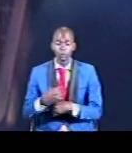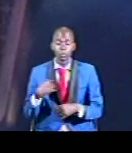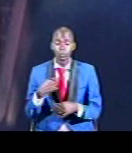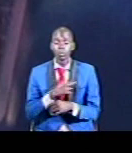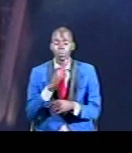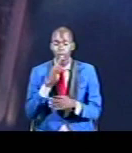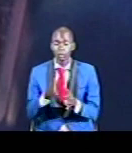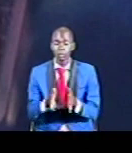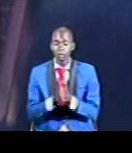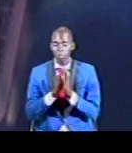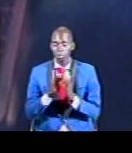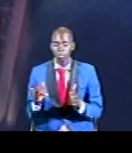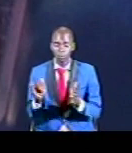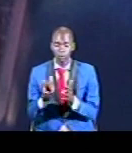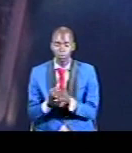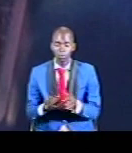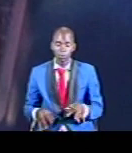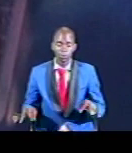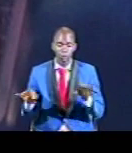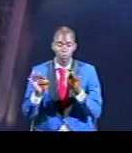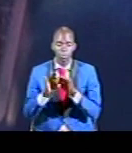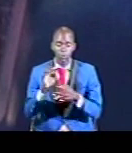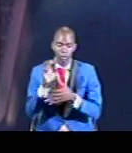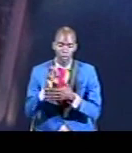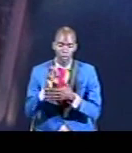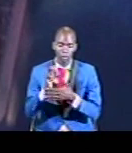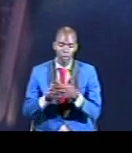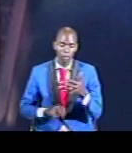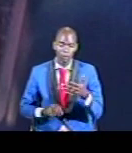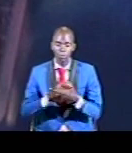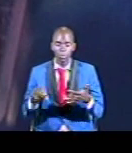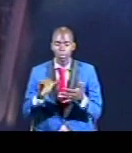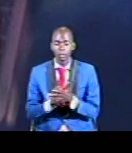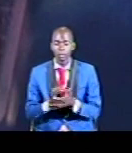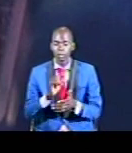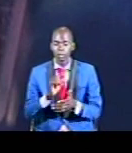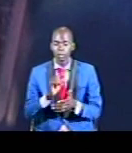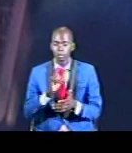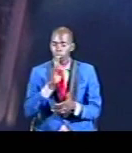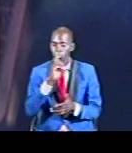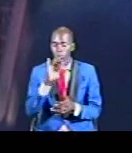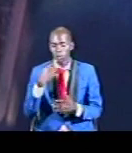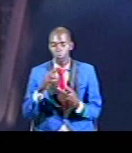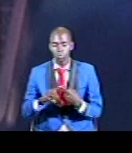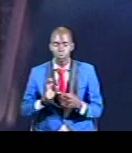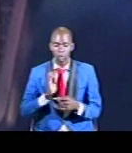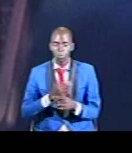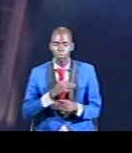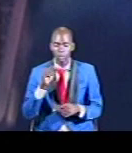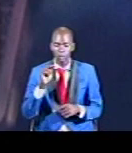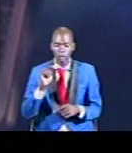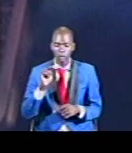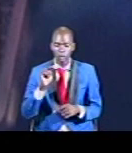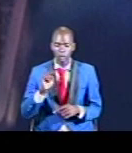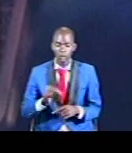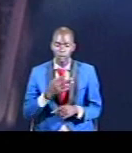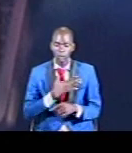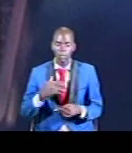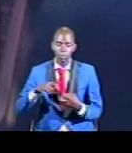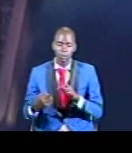that relevant passages that really speak to our present needs and problems, spiritually